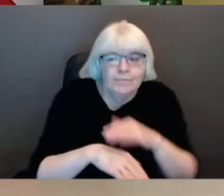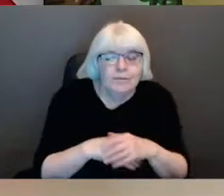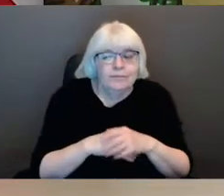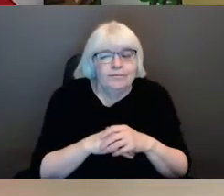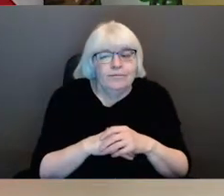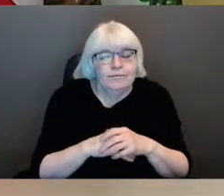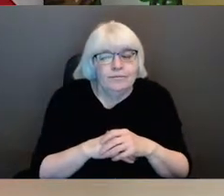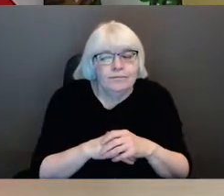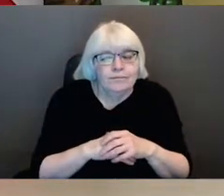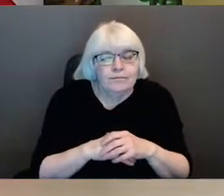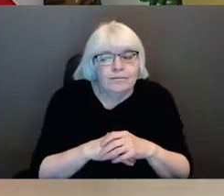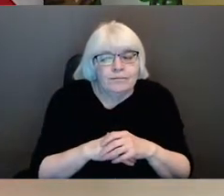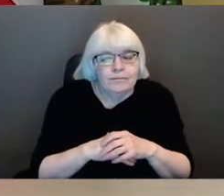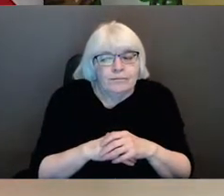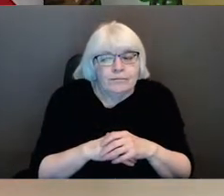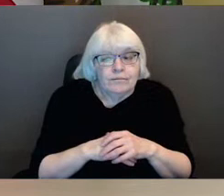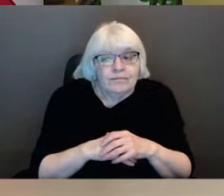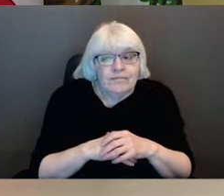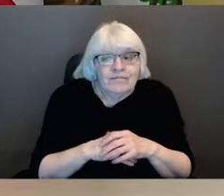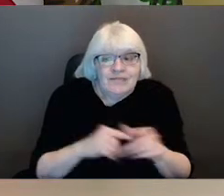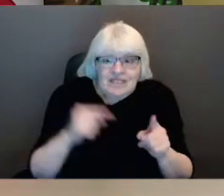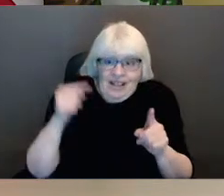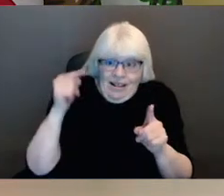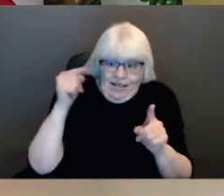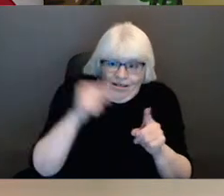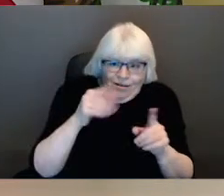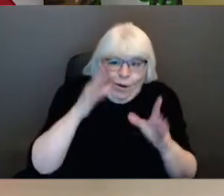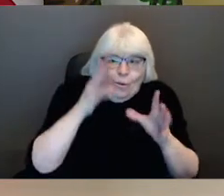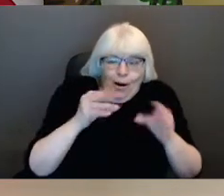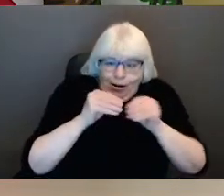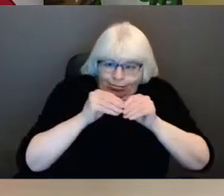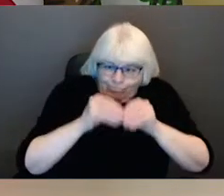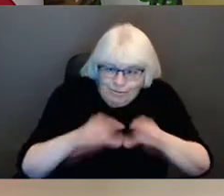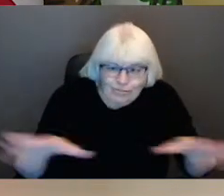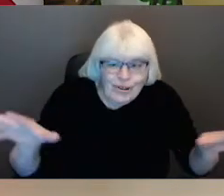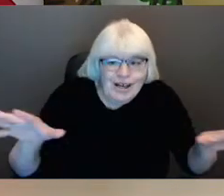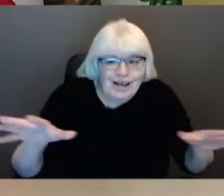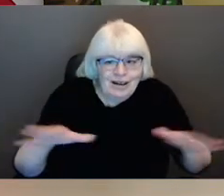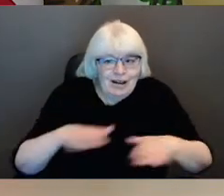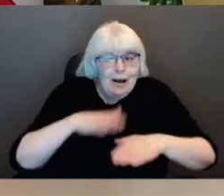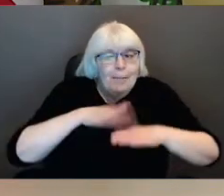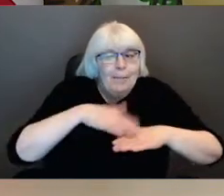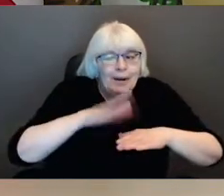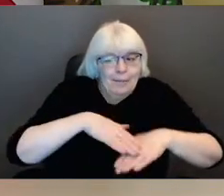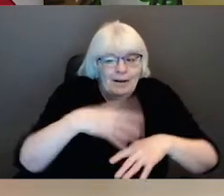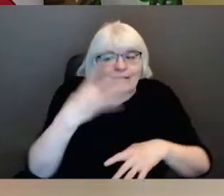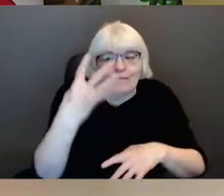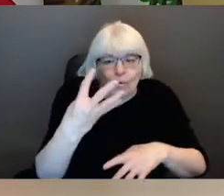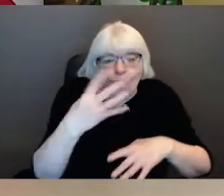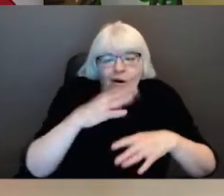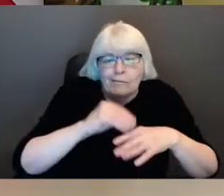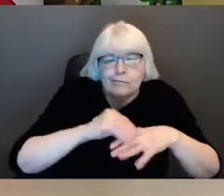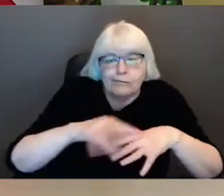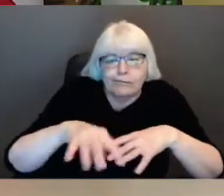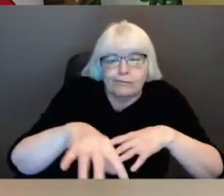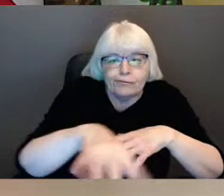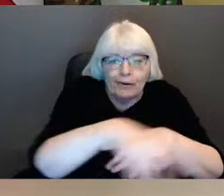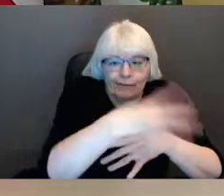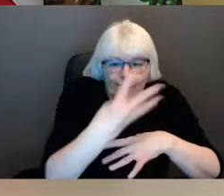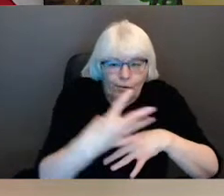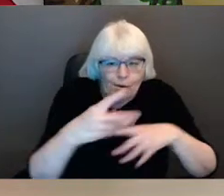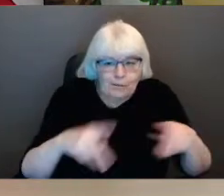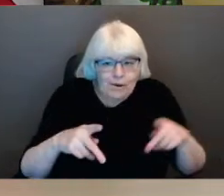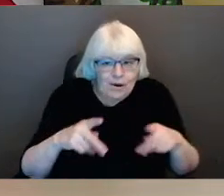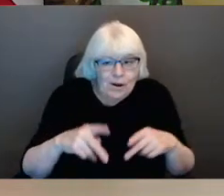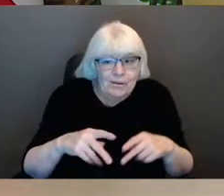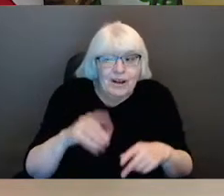likely to infect a minimum of 4 other people on average with Omicron. That would be an extra 1,000 plus